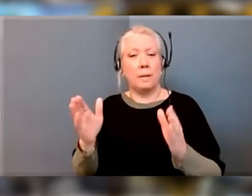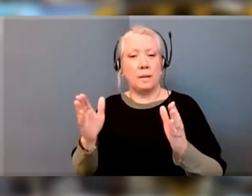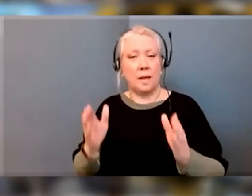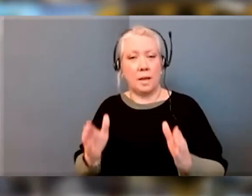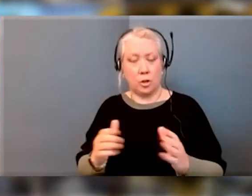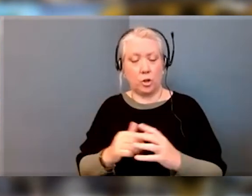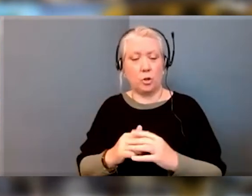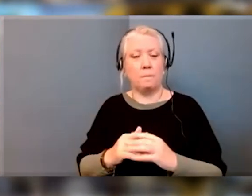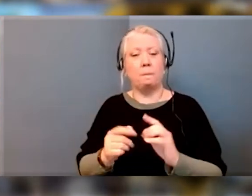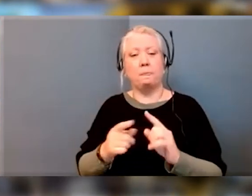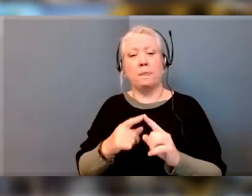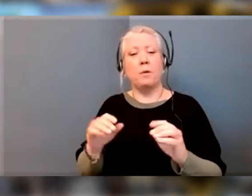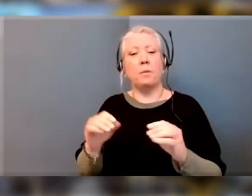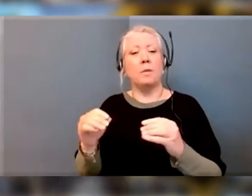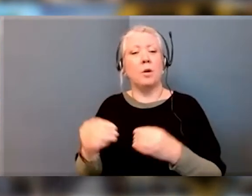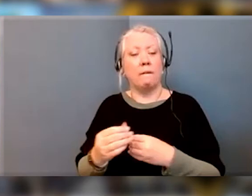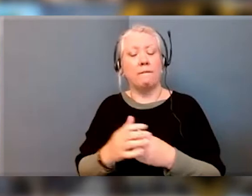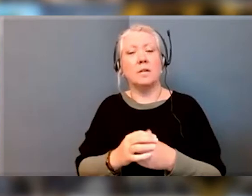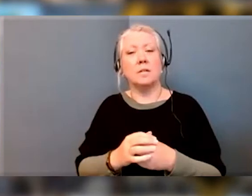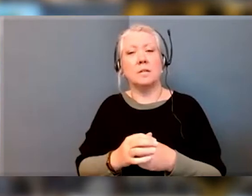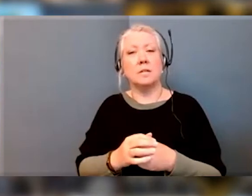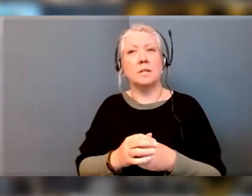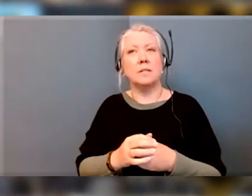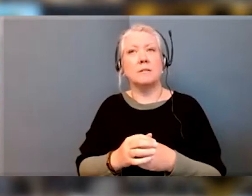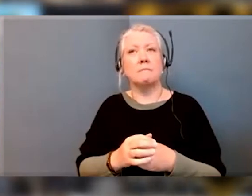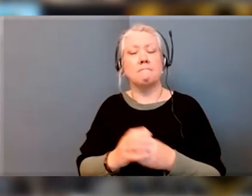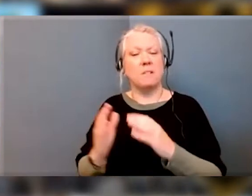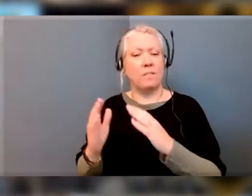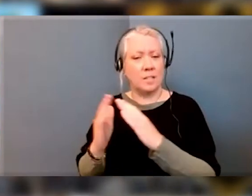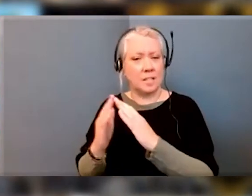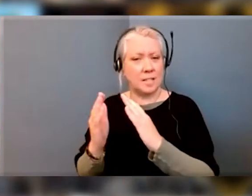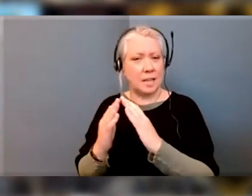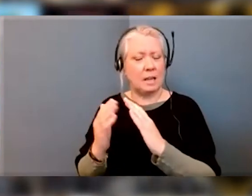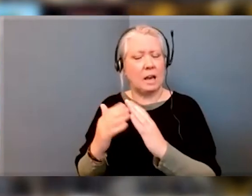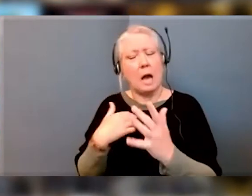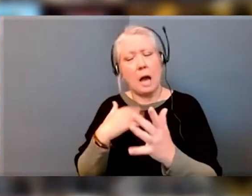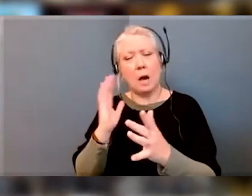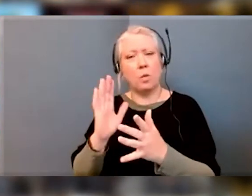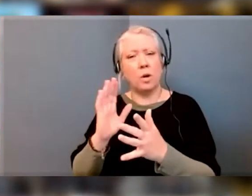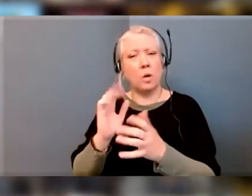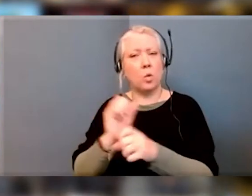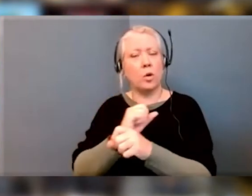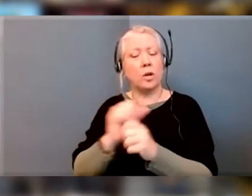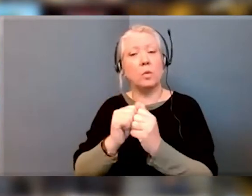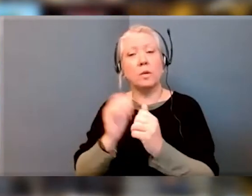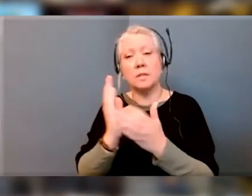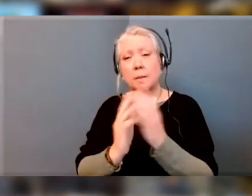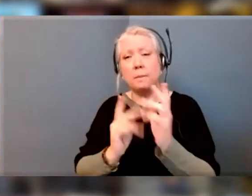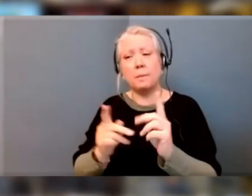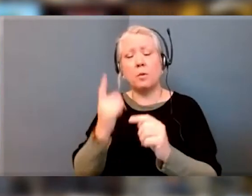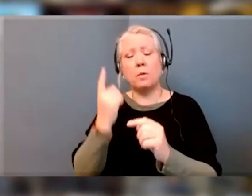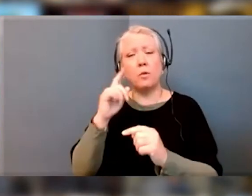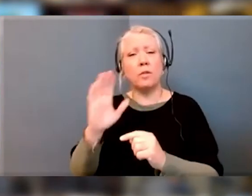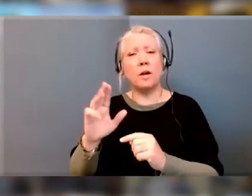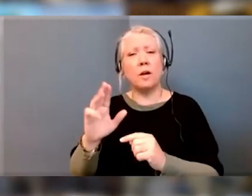the office, and I'll be working with some organizations with their public service grant as